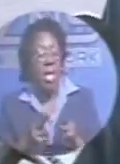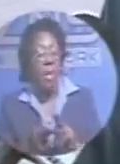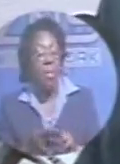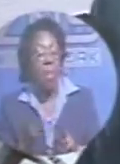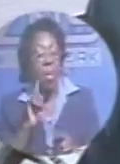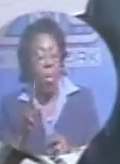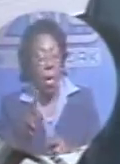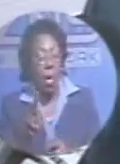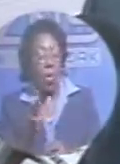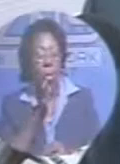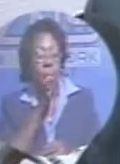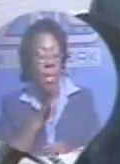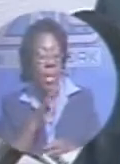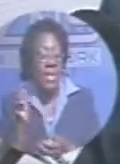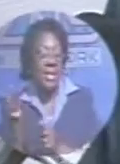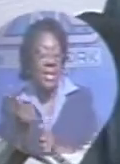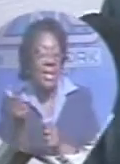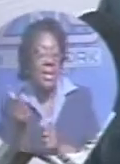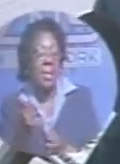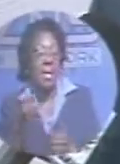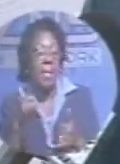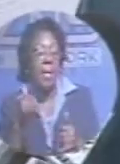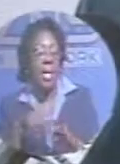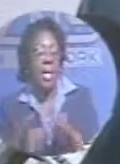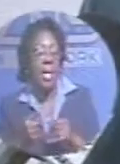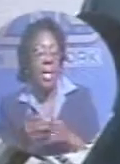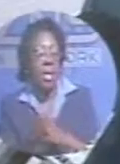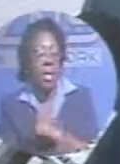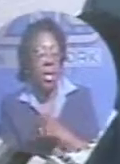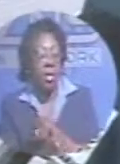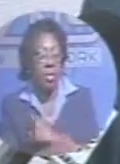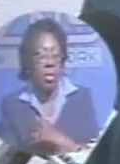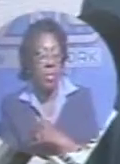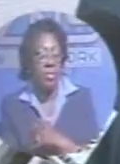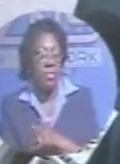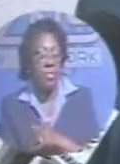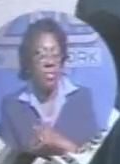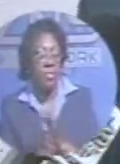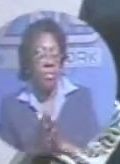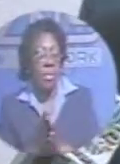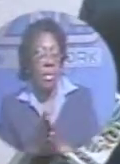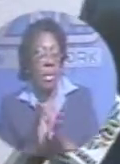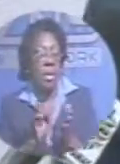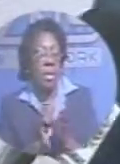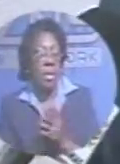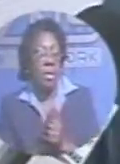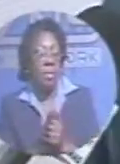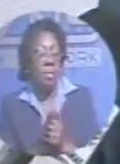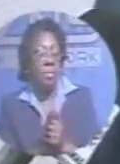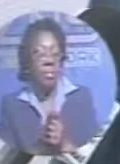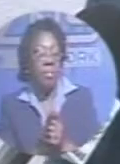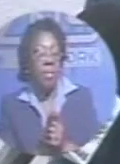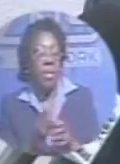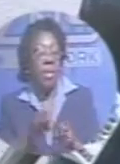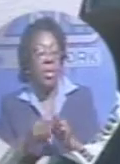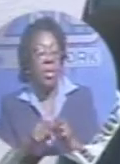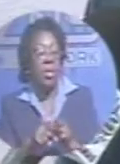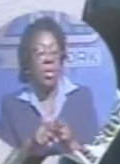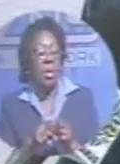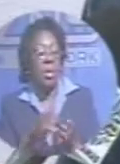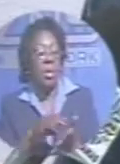women's tennis player in the country. I think she just obtained that in about December at the Invitationals. So, I